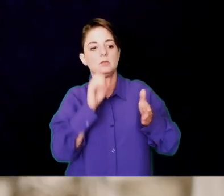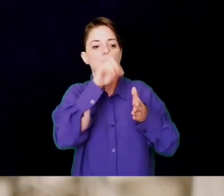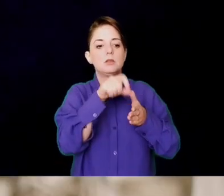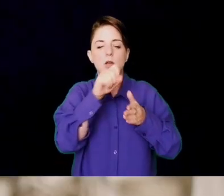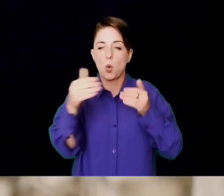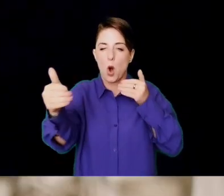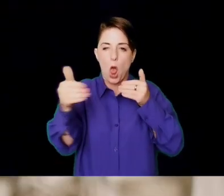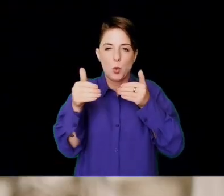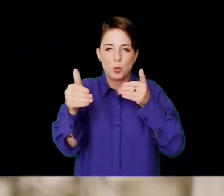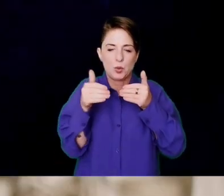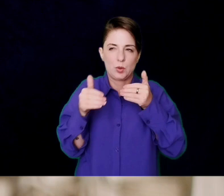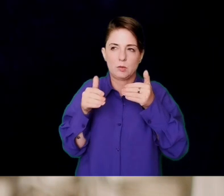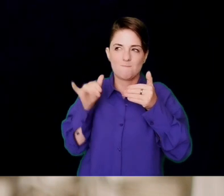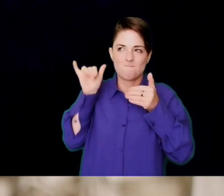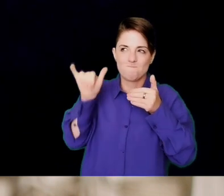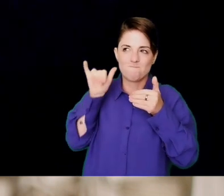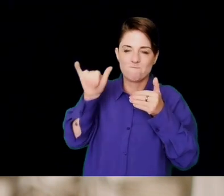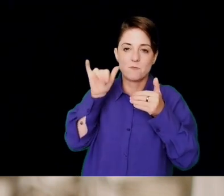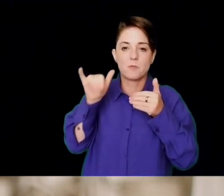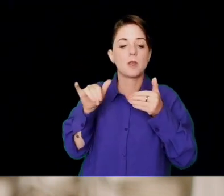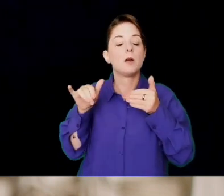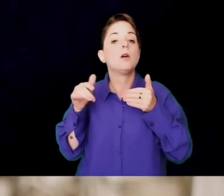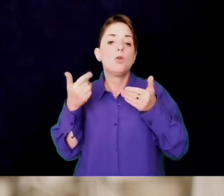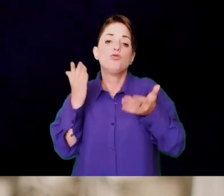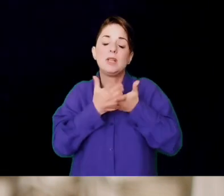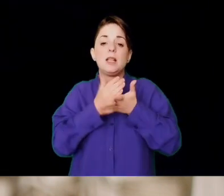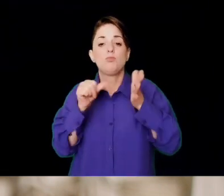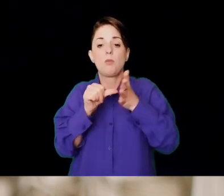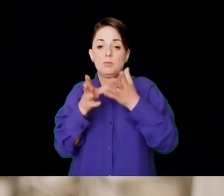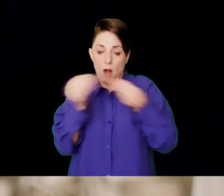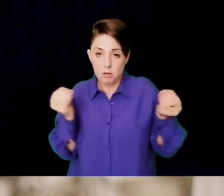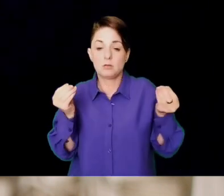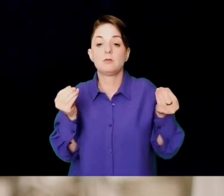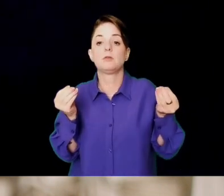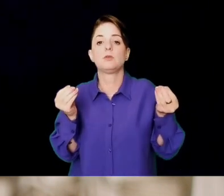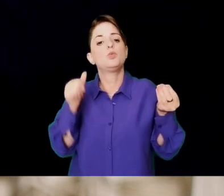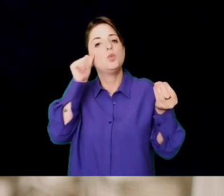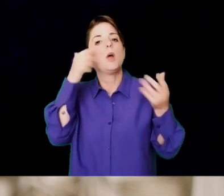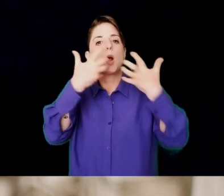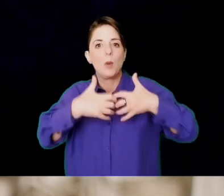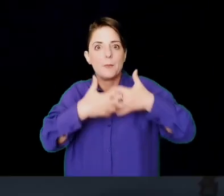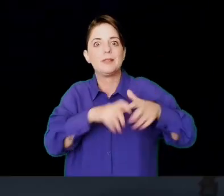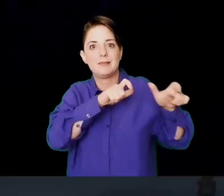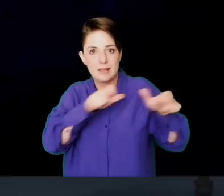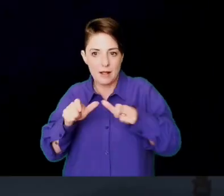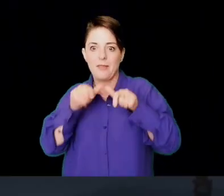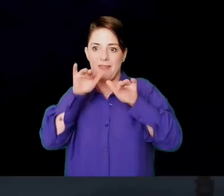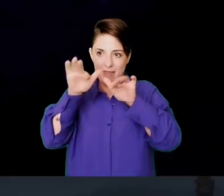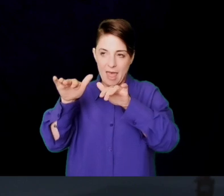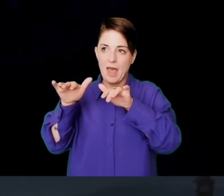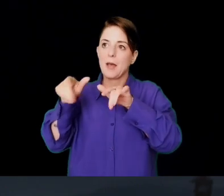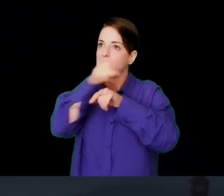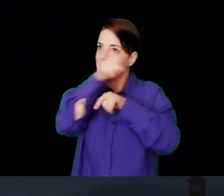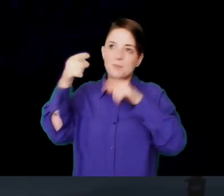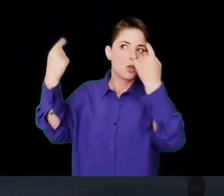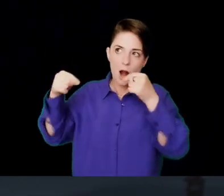problem. That we knew that we could put our pots or nets somewhere, and they would still be there. We knew that there was no